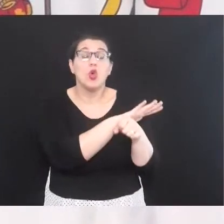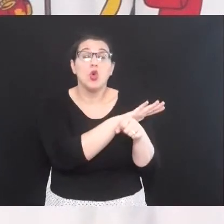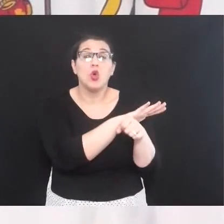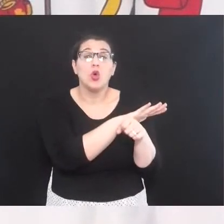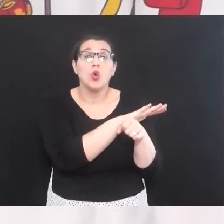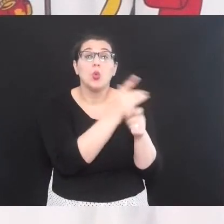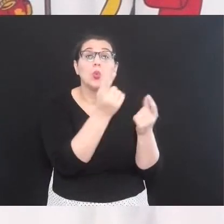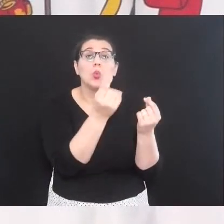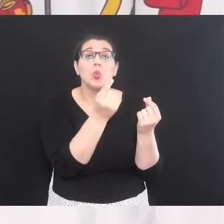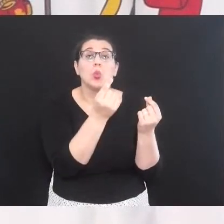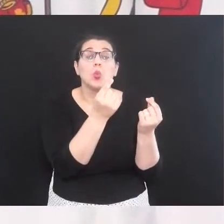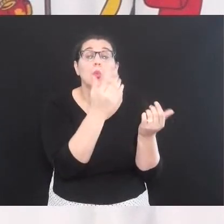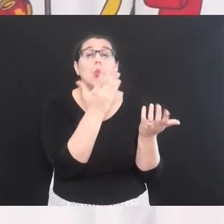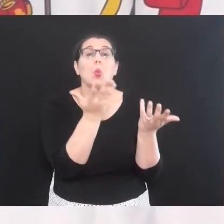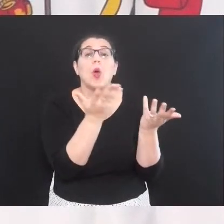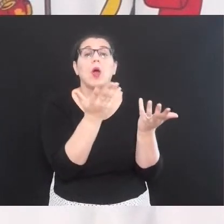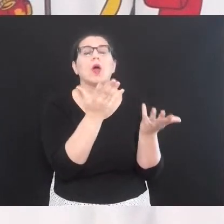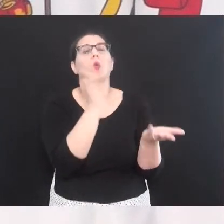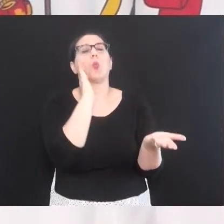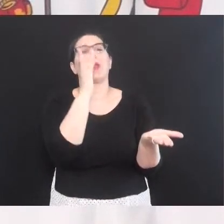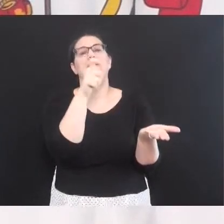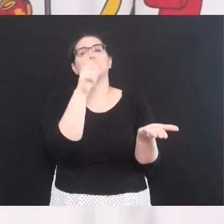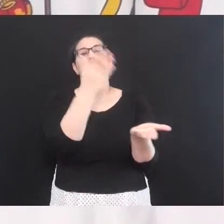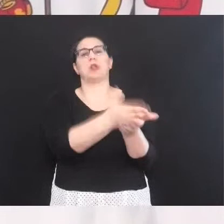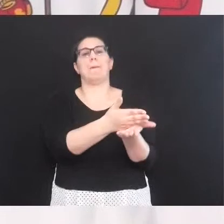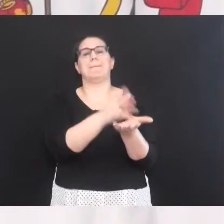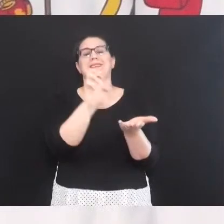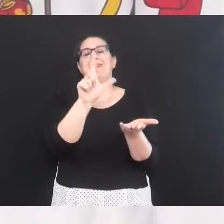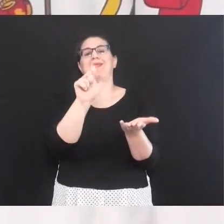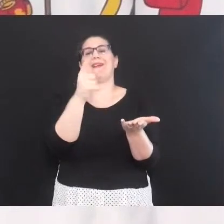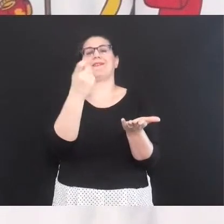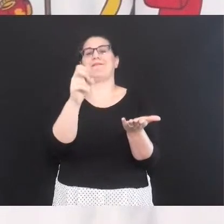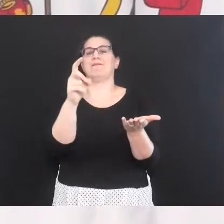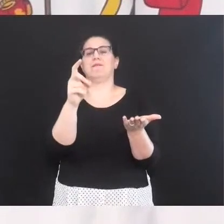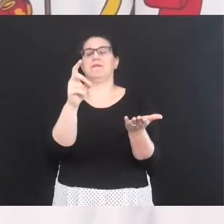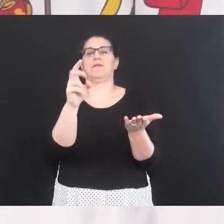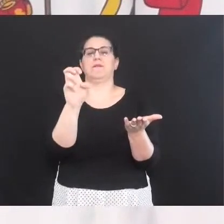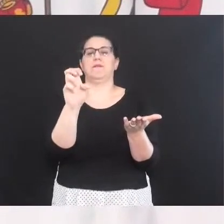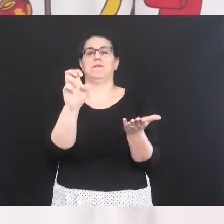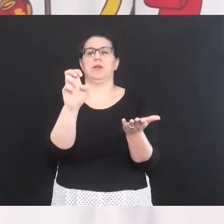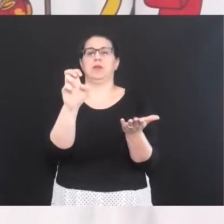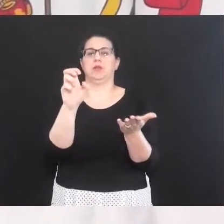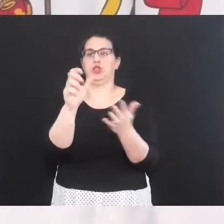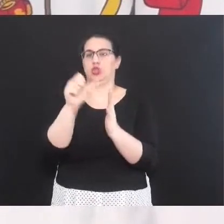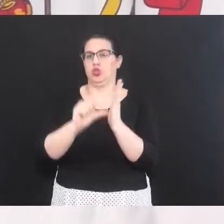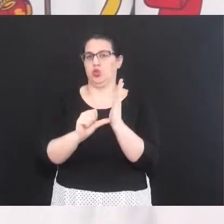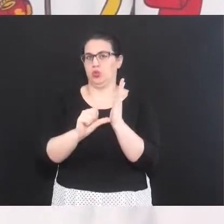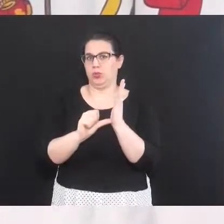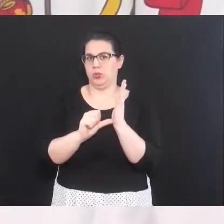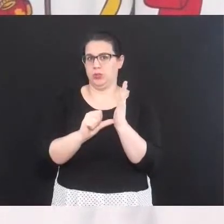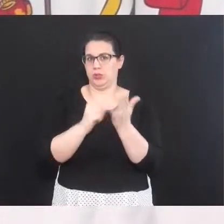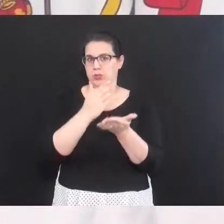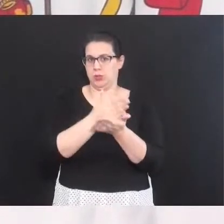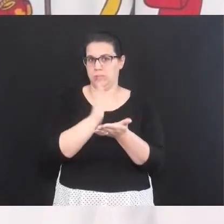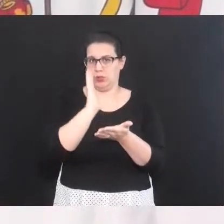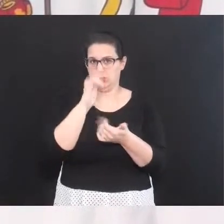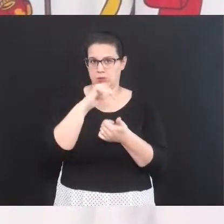is the elective surgeries. The next thing that's going to go out the door is just this. And